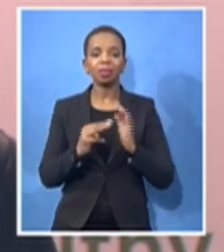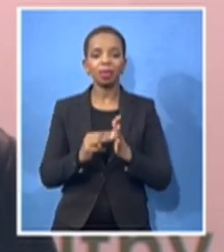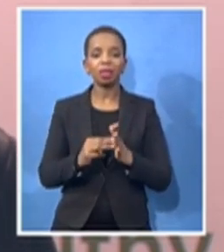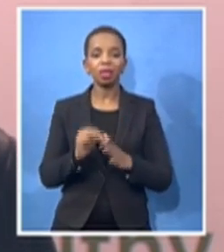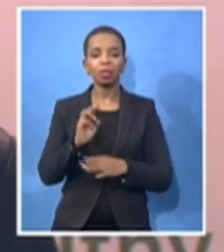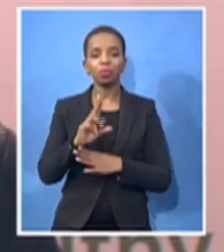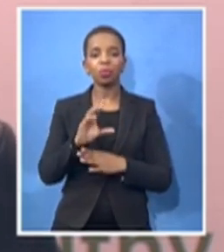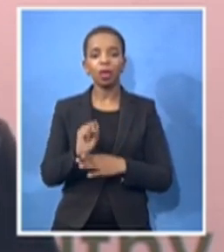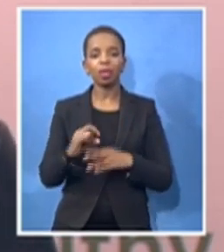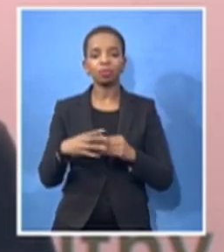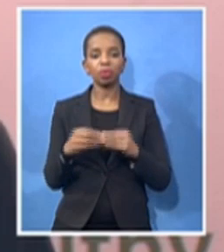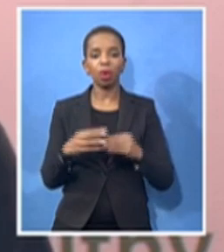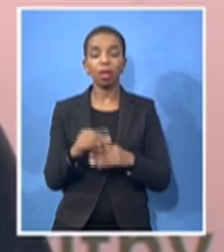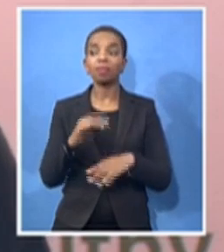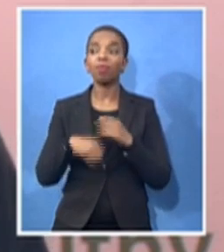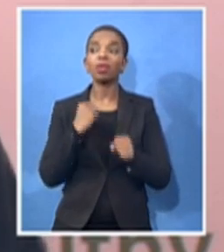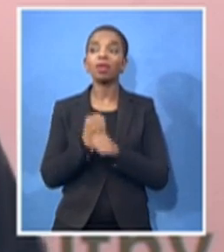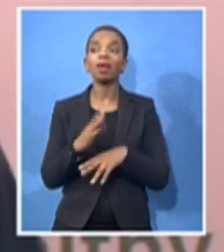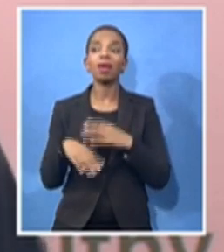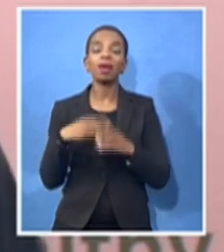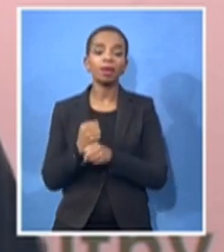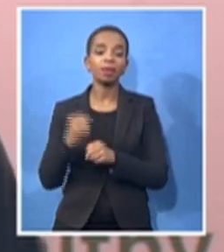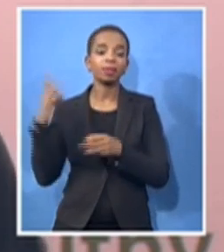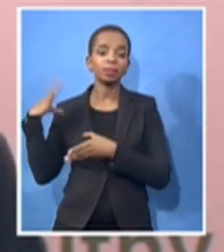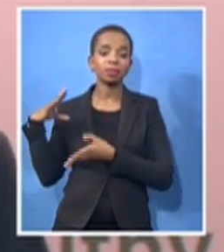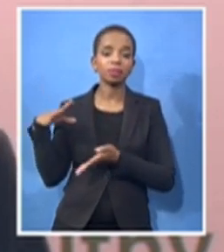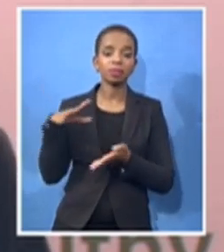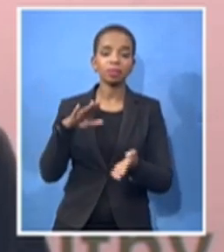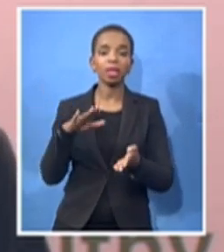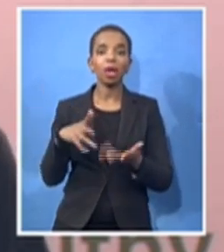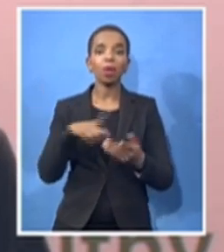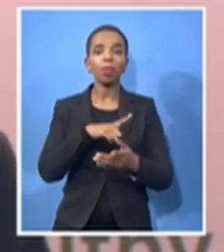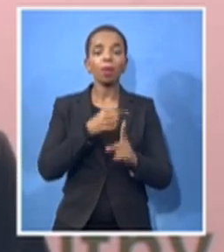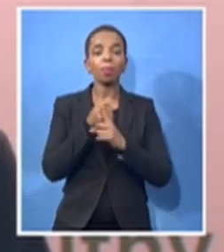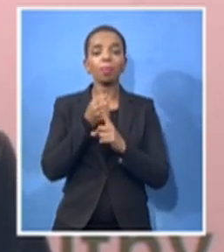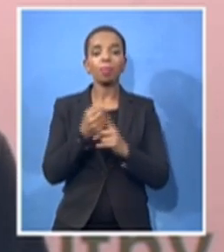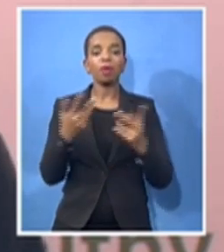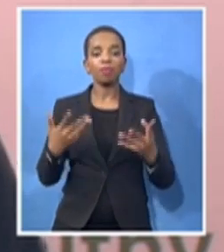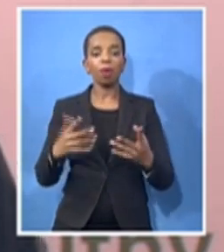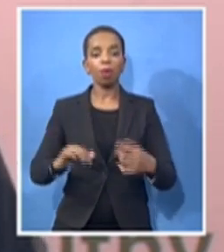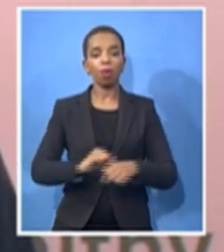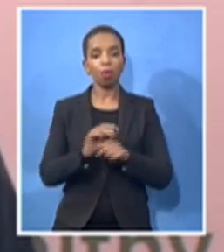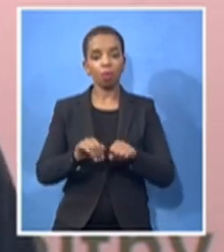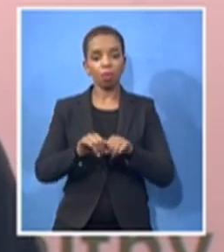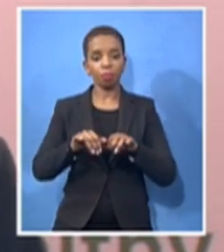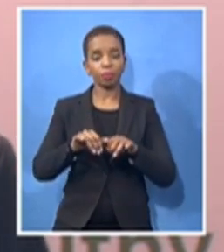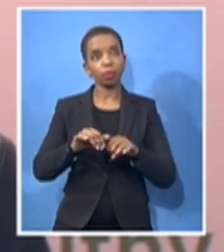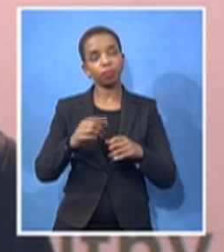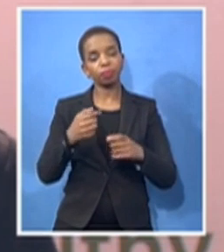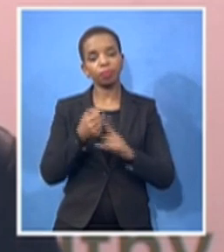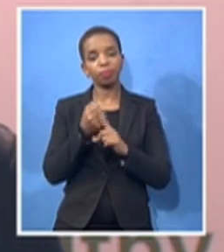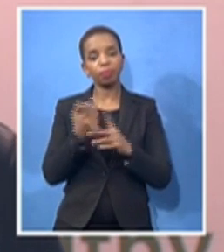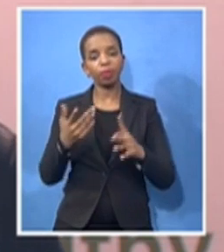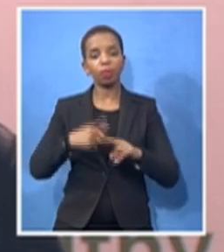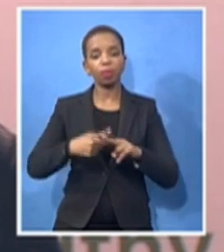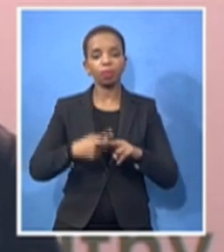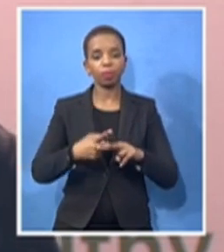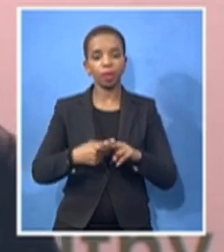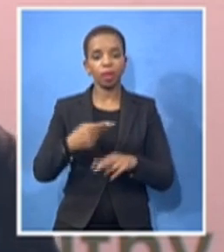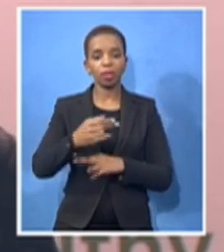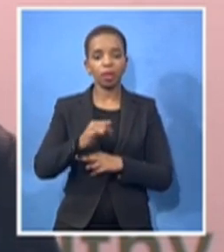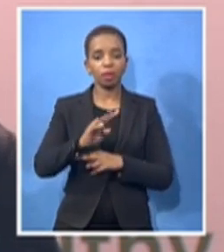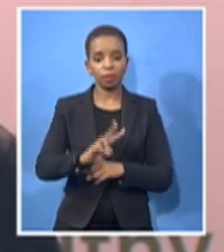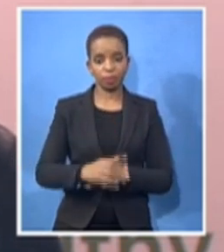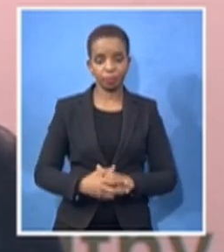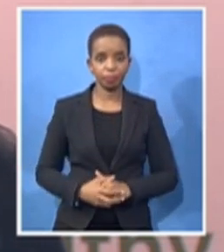AIDS. And again, to say to those who worry that maybe as we focus on COVID-19, we're forgotten